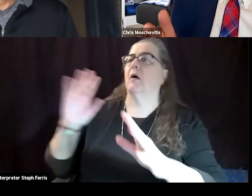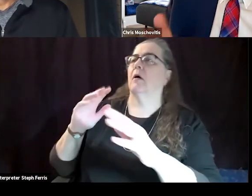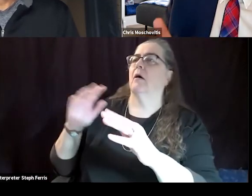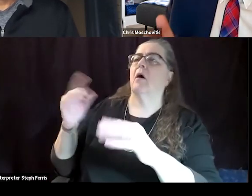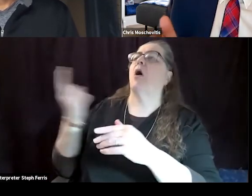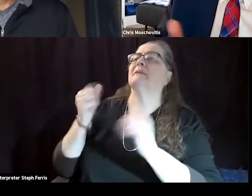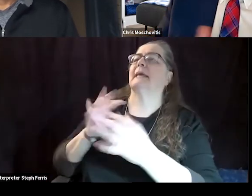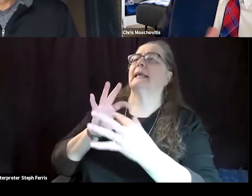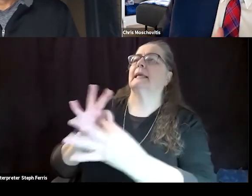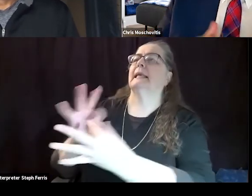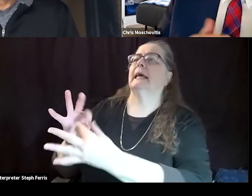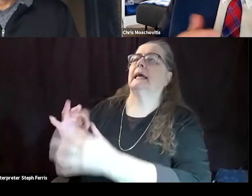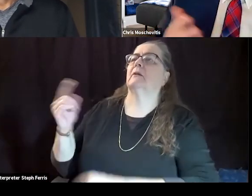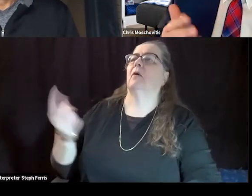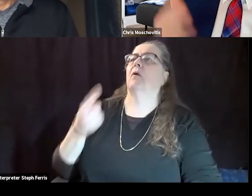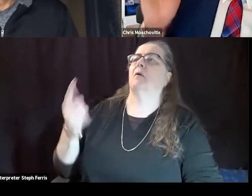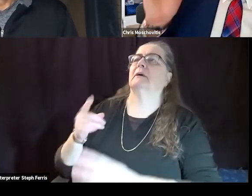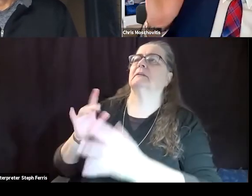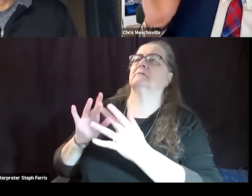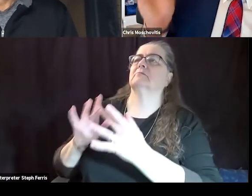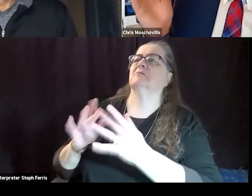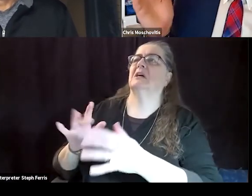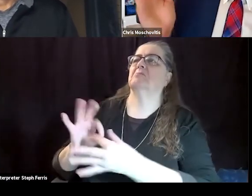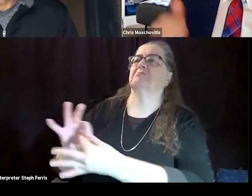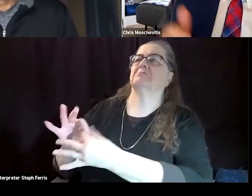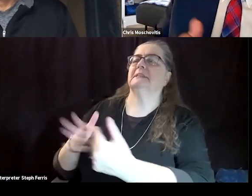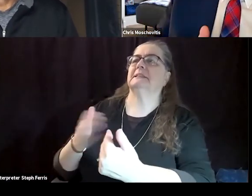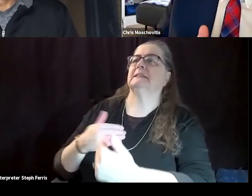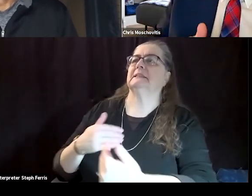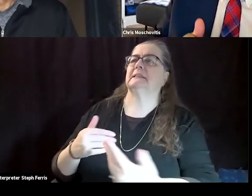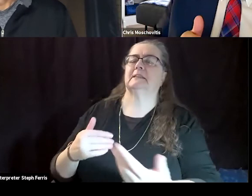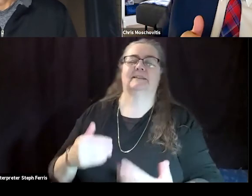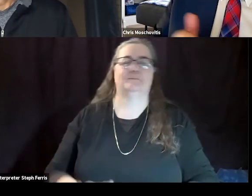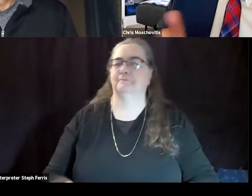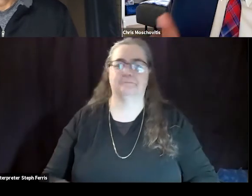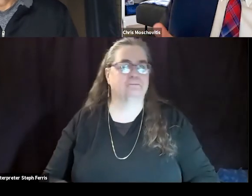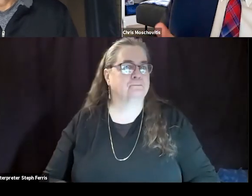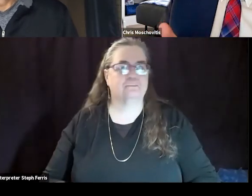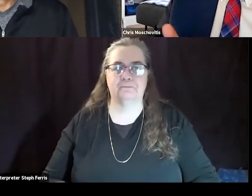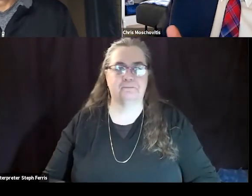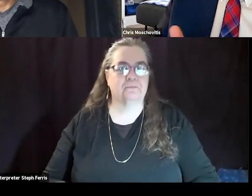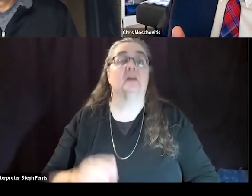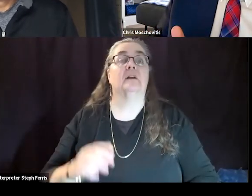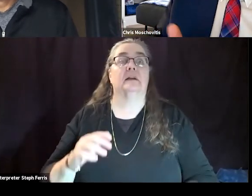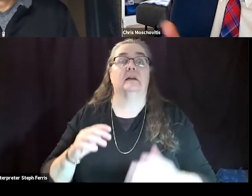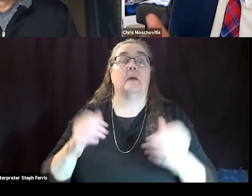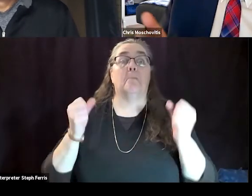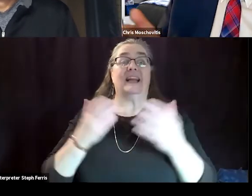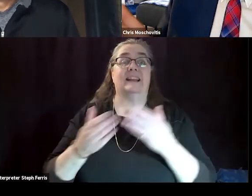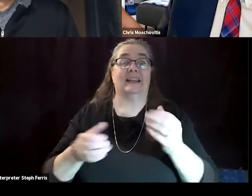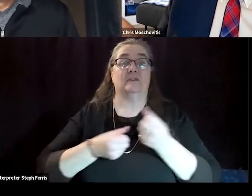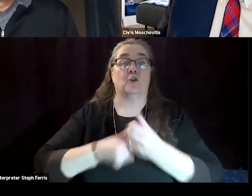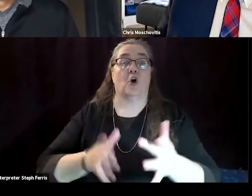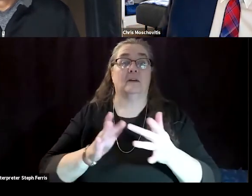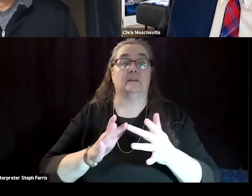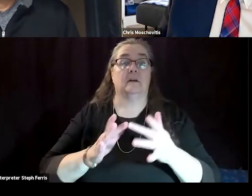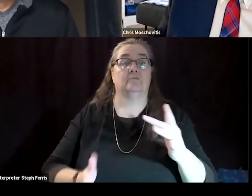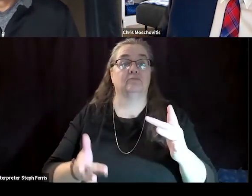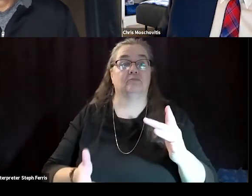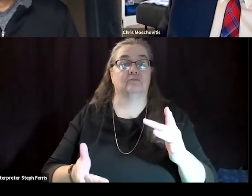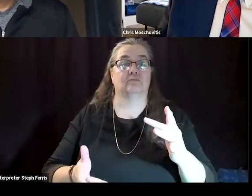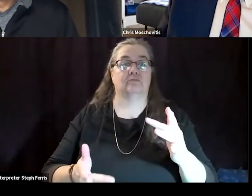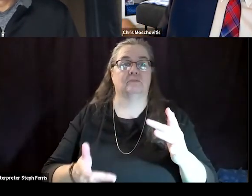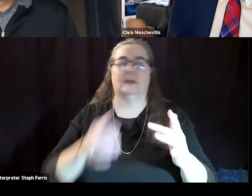lose connectivity, not just, the solar storm. I mean, you can lose connectivity because you can no longer afford